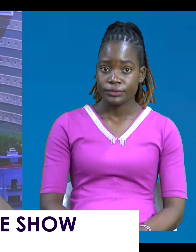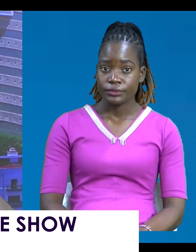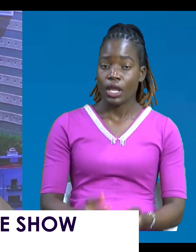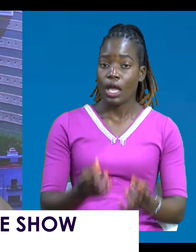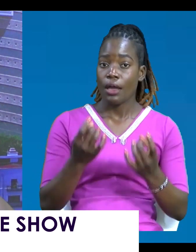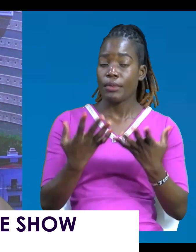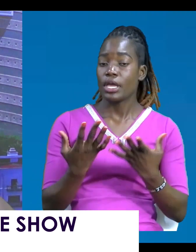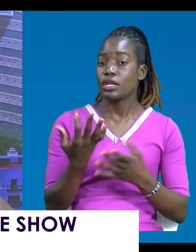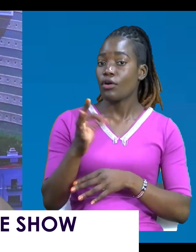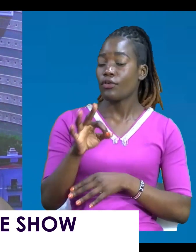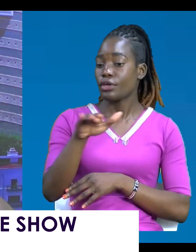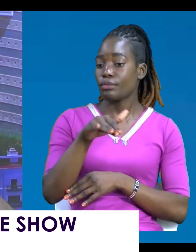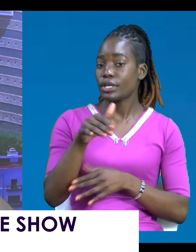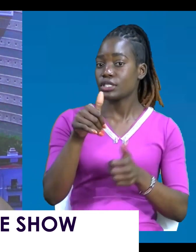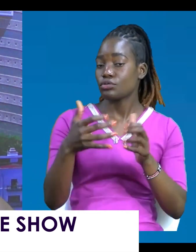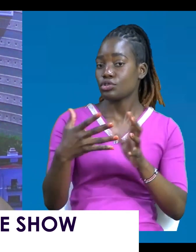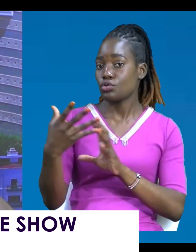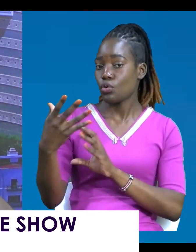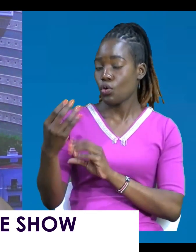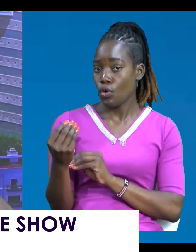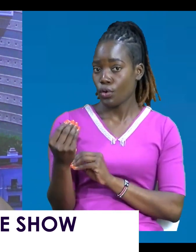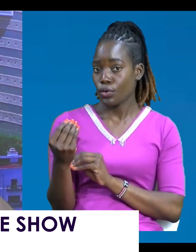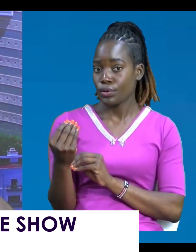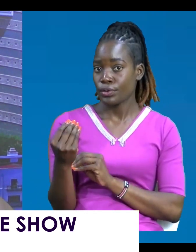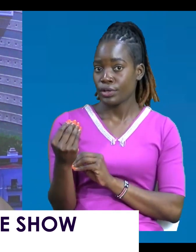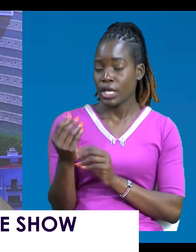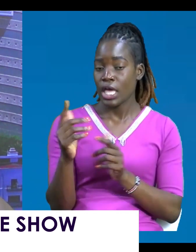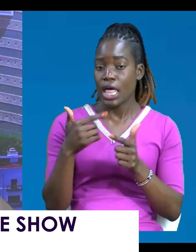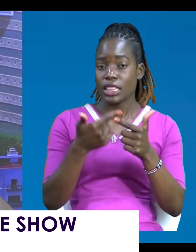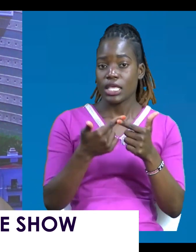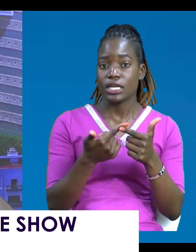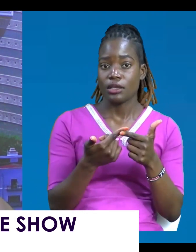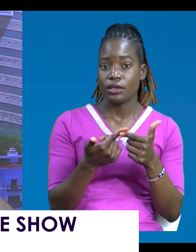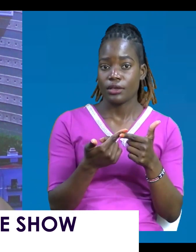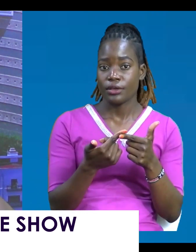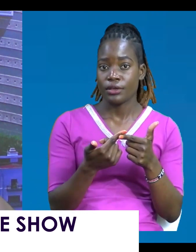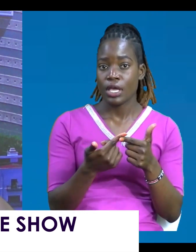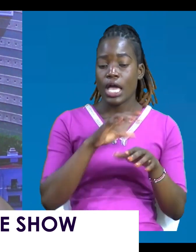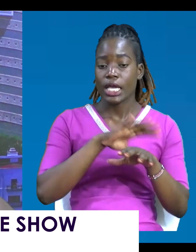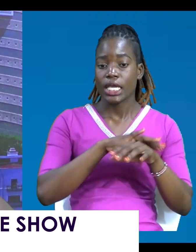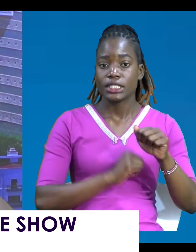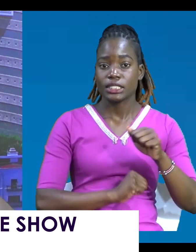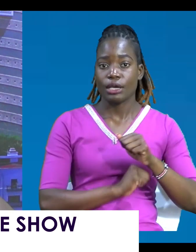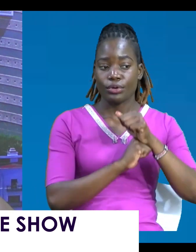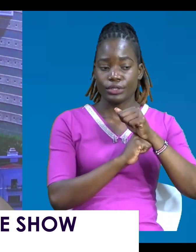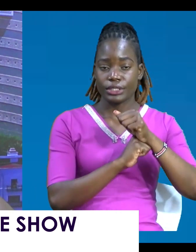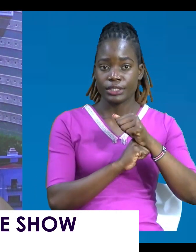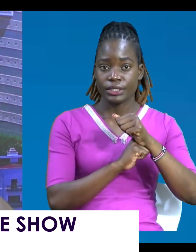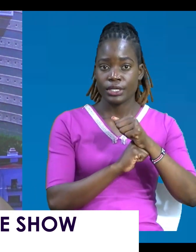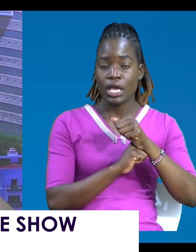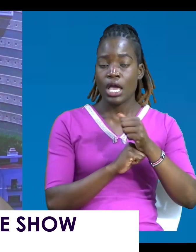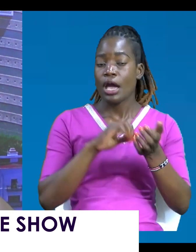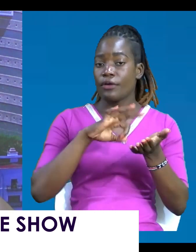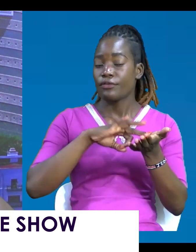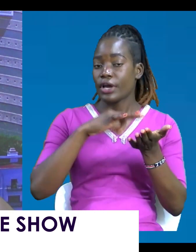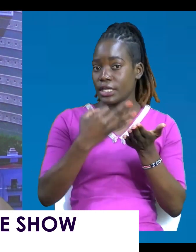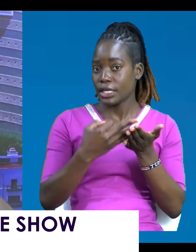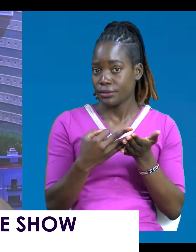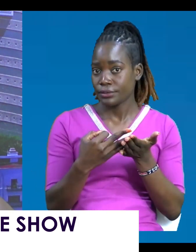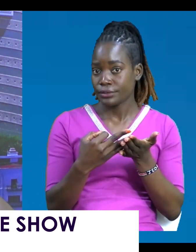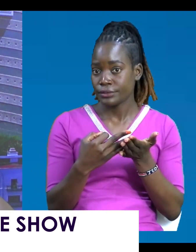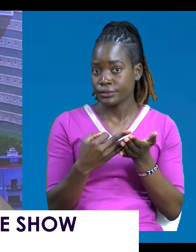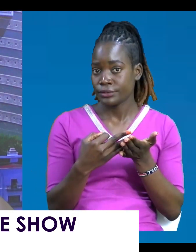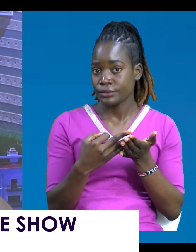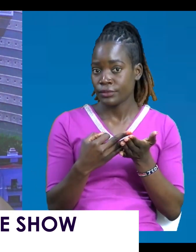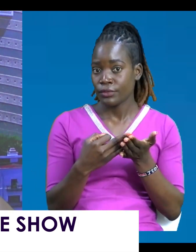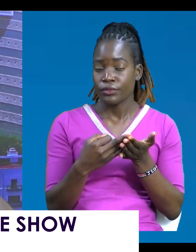Many of the places that you go in and get support, funding,